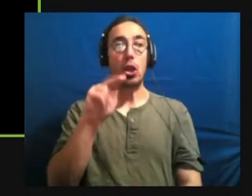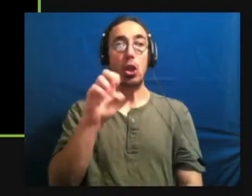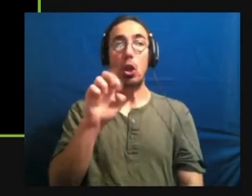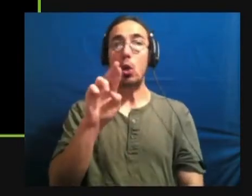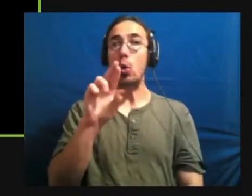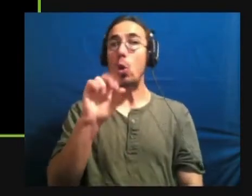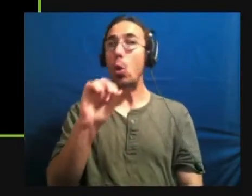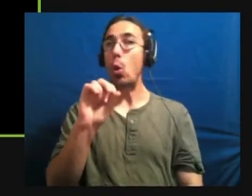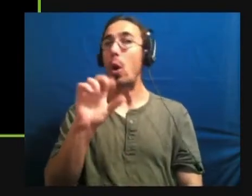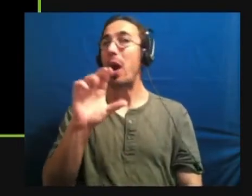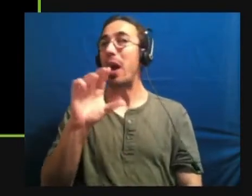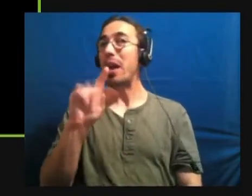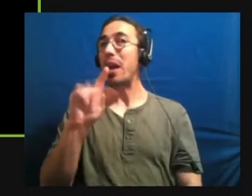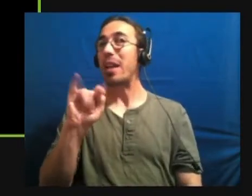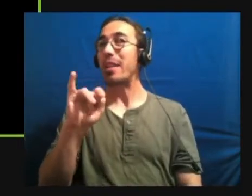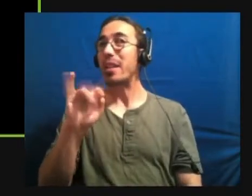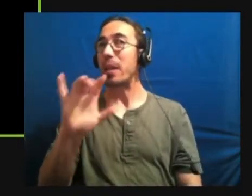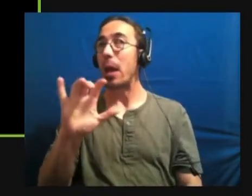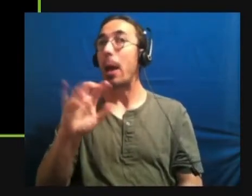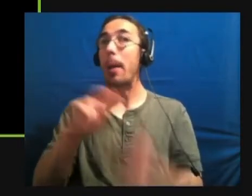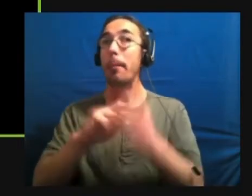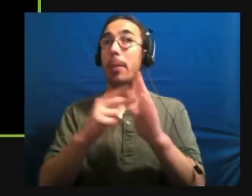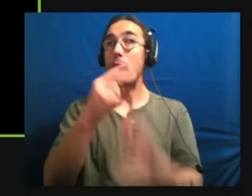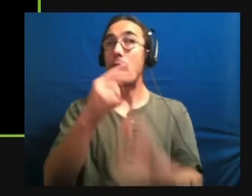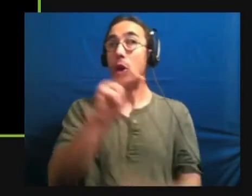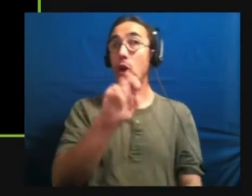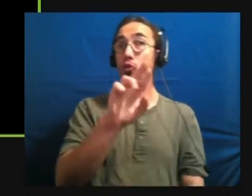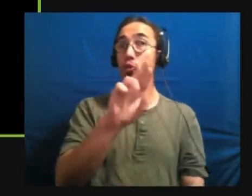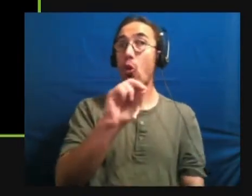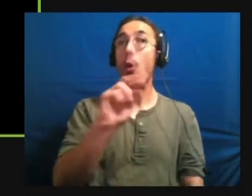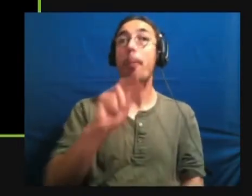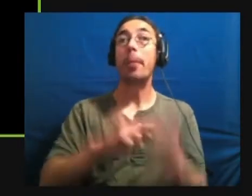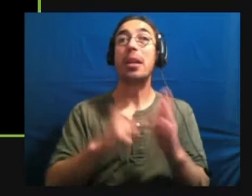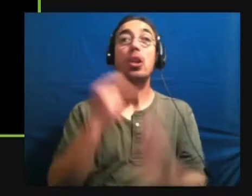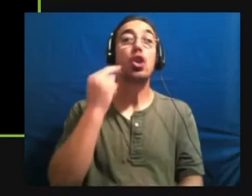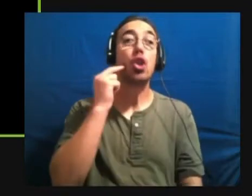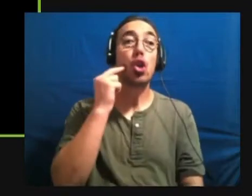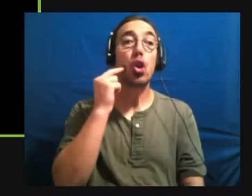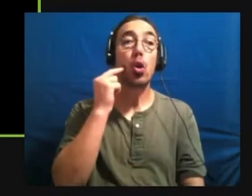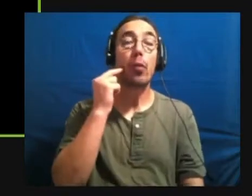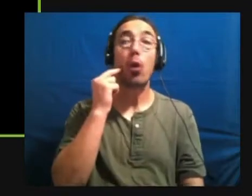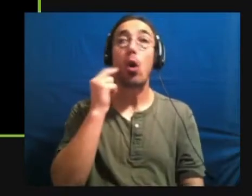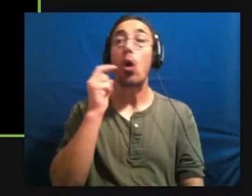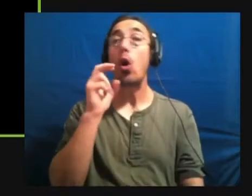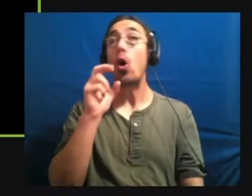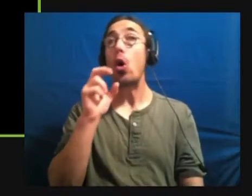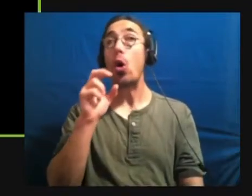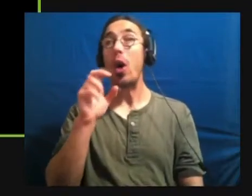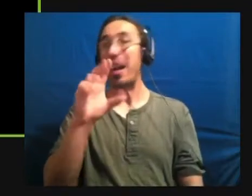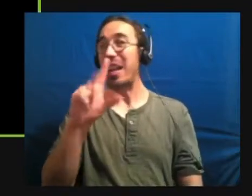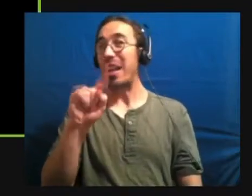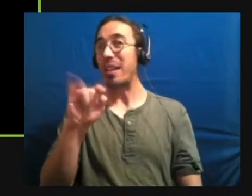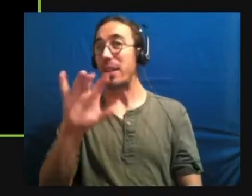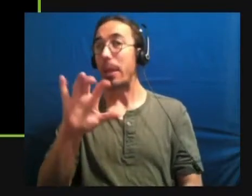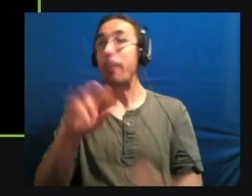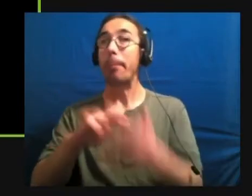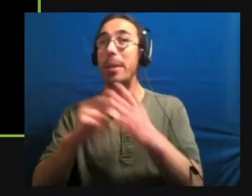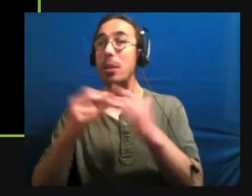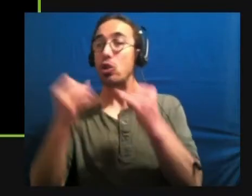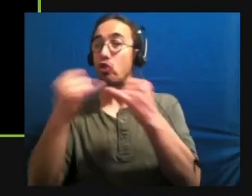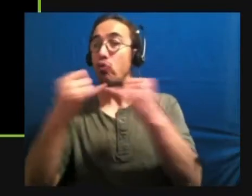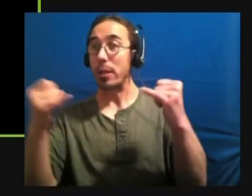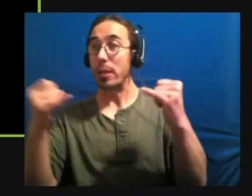to neuro meaning nerves or strings, and clastic meaning breaking. So we want to break